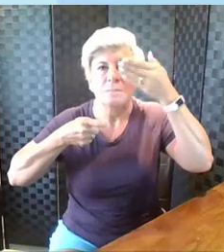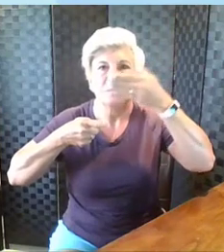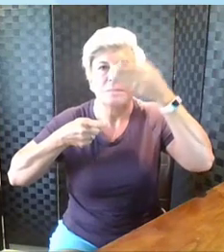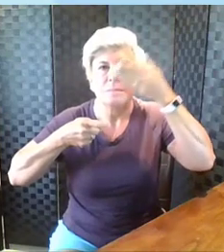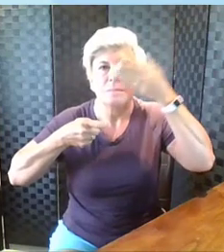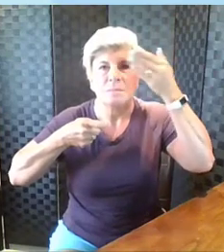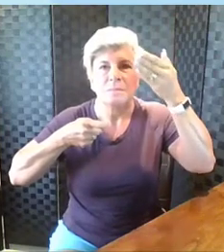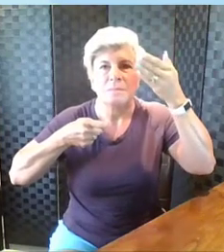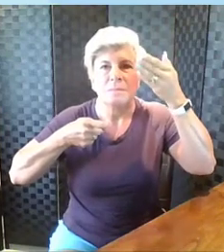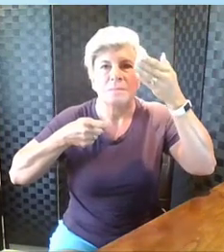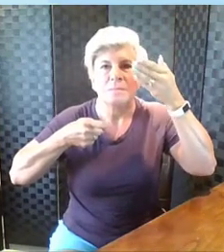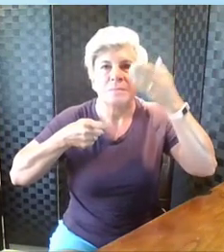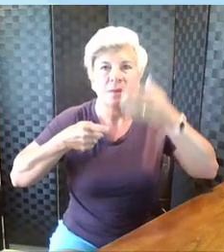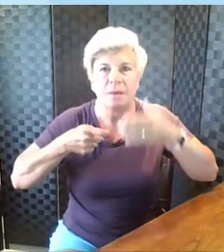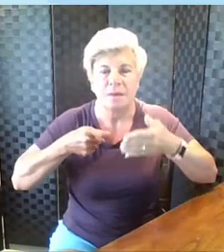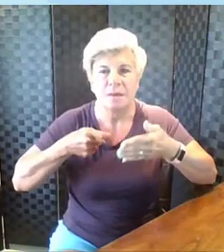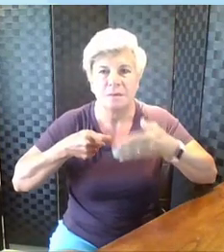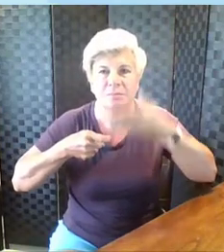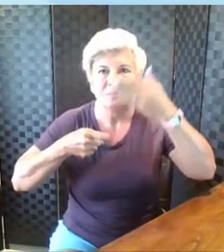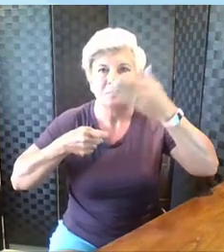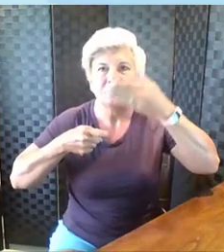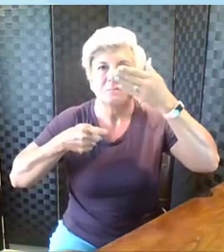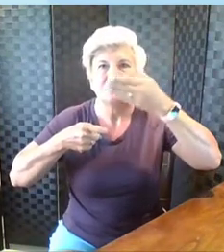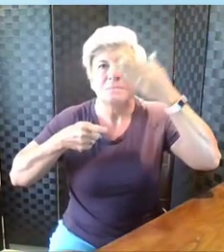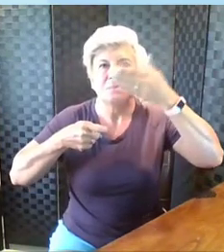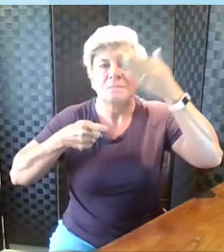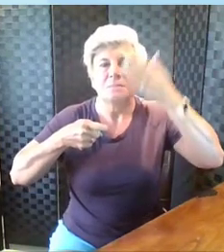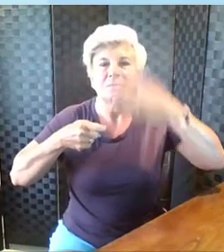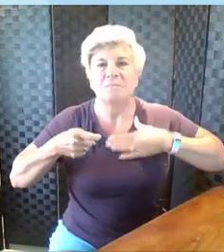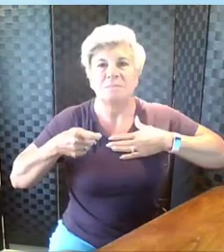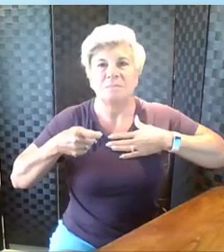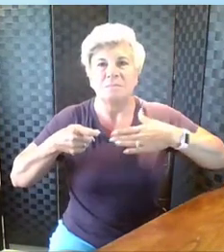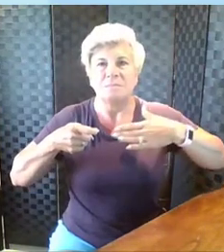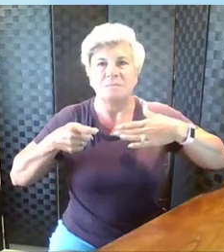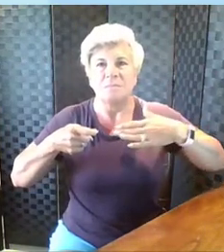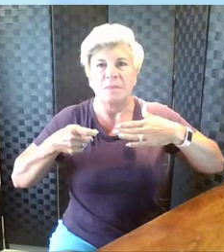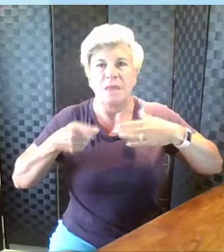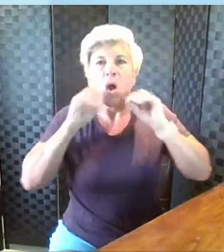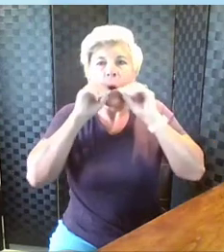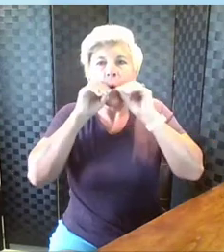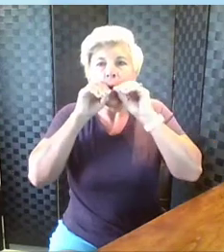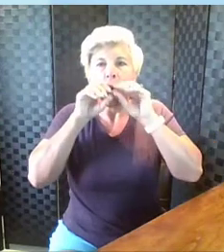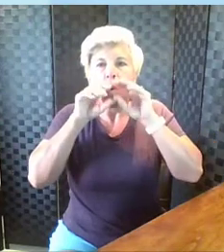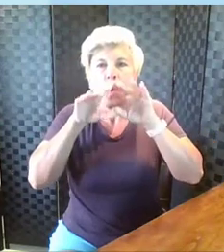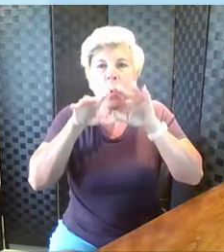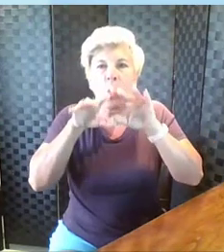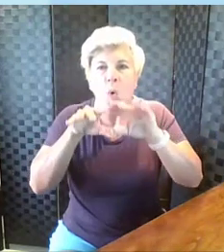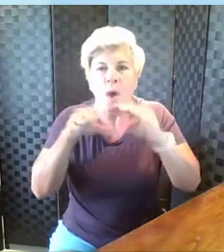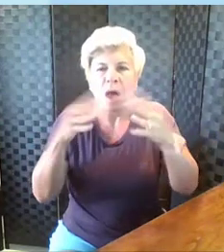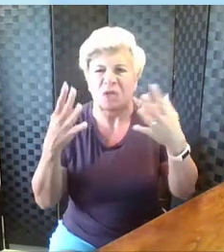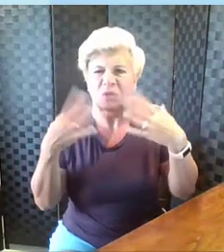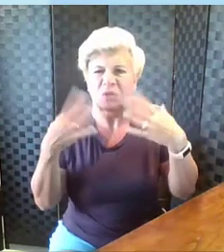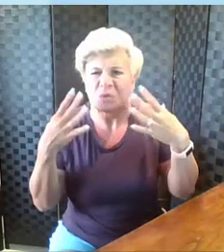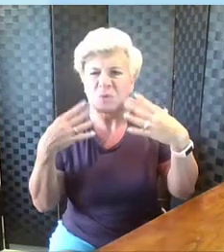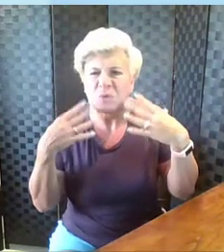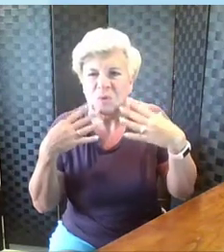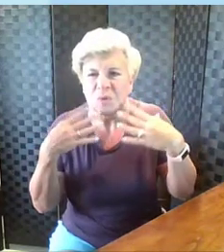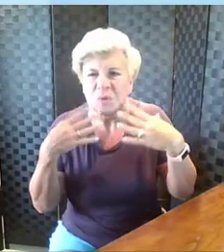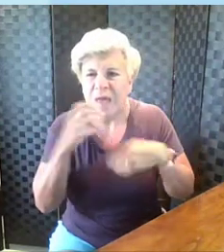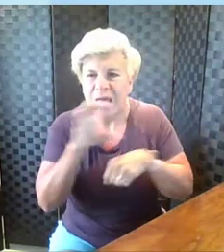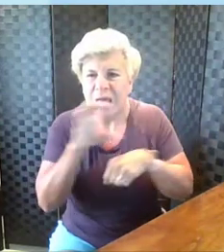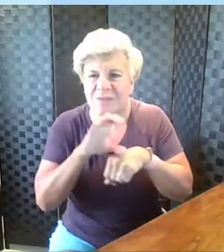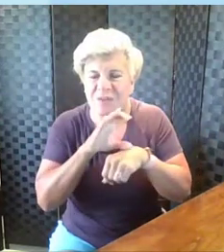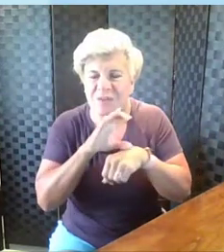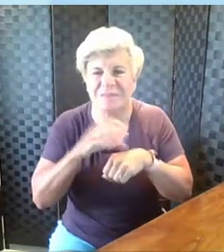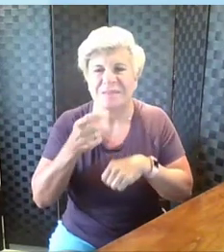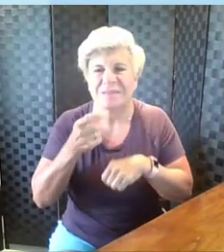Good. And let's try again. Awesome. And then when we blow out, we're going to cool off the top of our hot cocoa so we can take a big sip. All